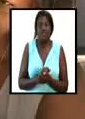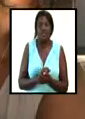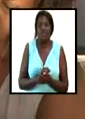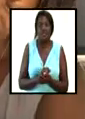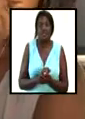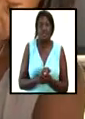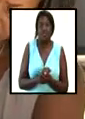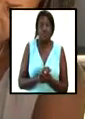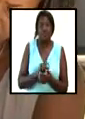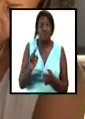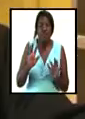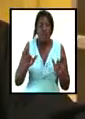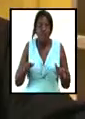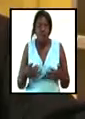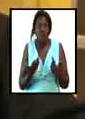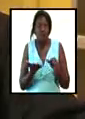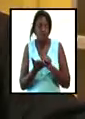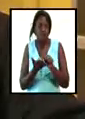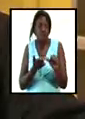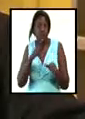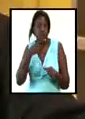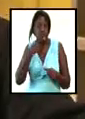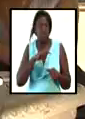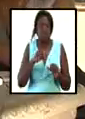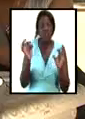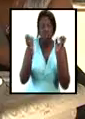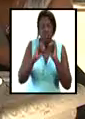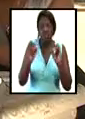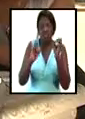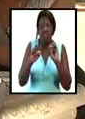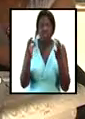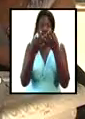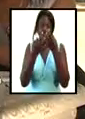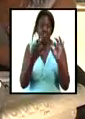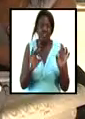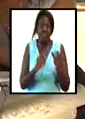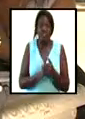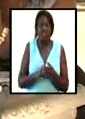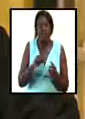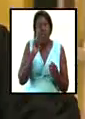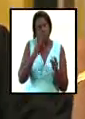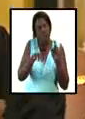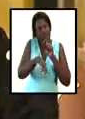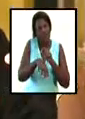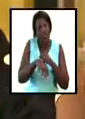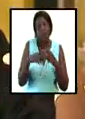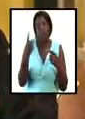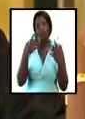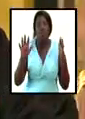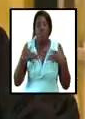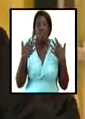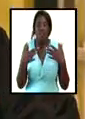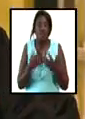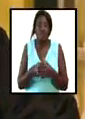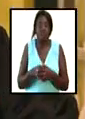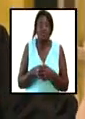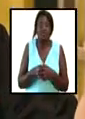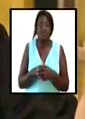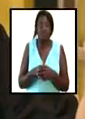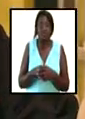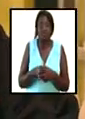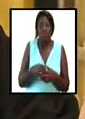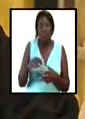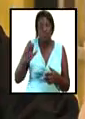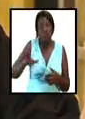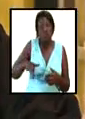how with what you're going to repay him. Nothing comes for free, you know. Can't you for once just be happy for me? You know, I